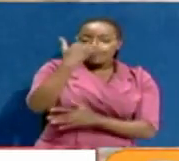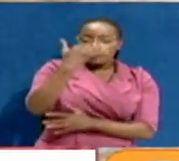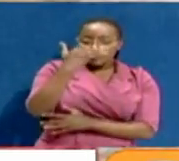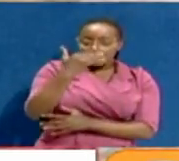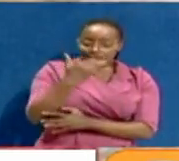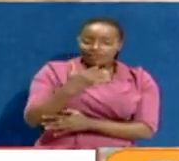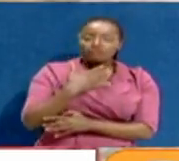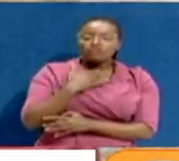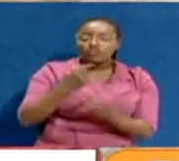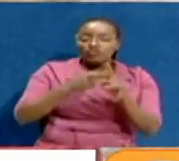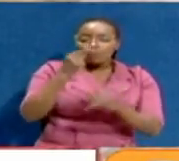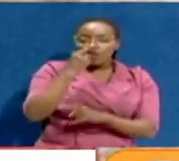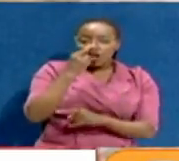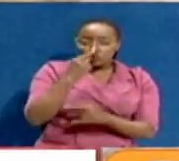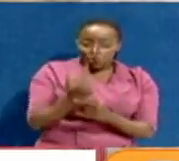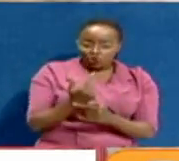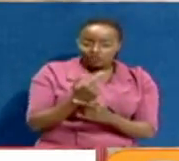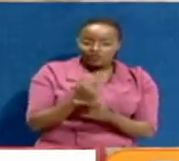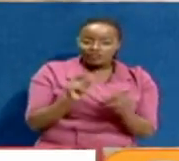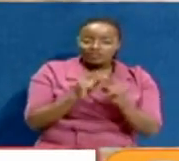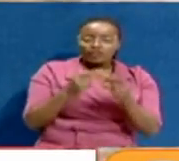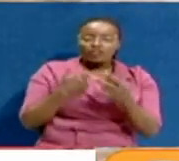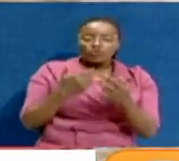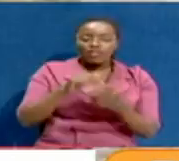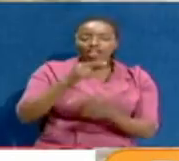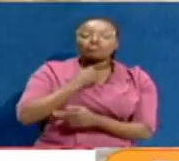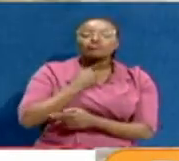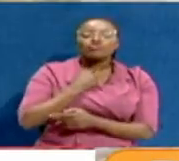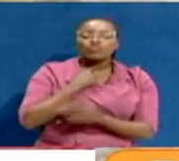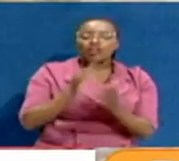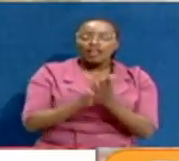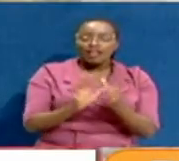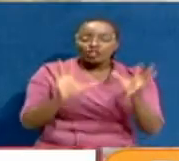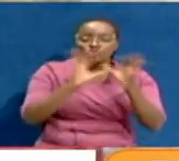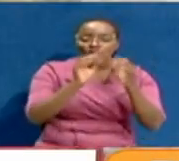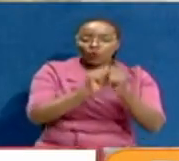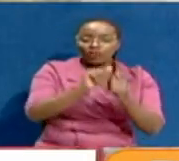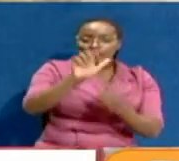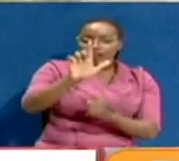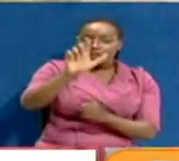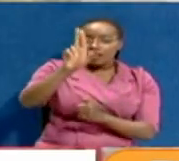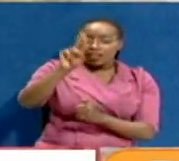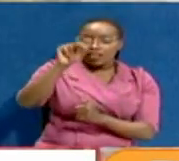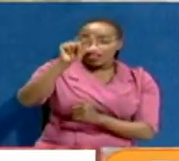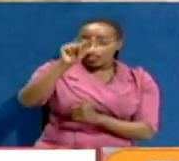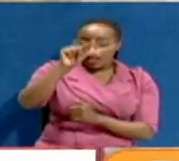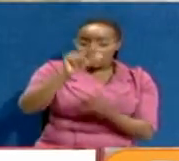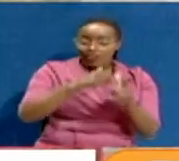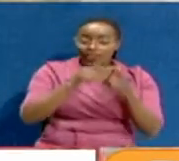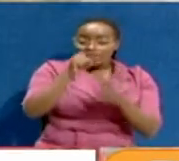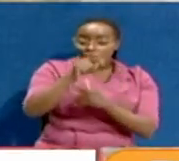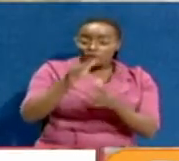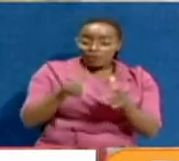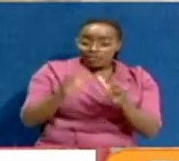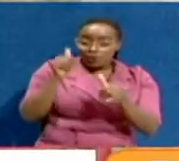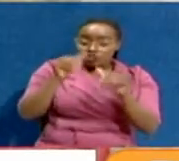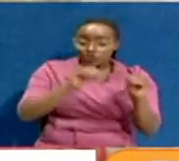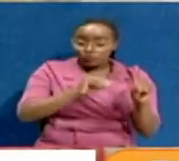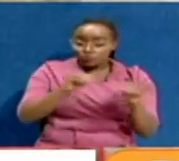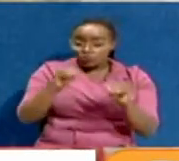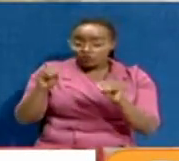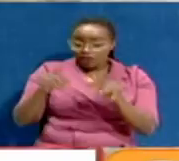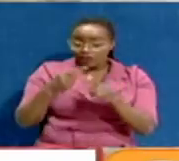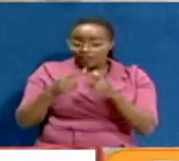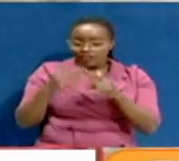all the way from the nose to the back of the throat and into the lung. So that would sort of be the path that it moves